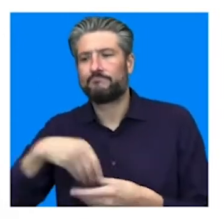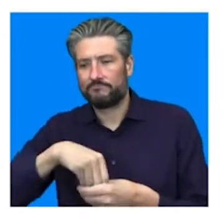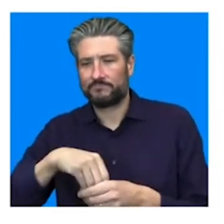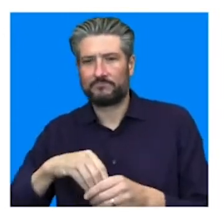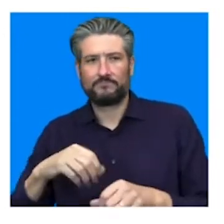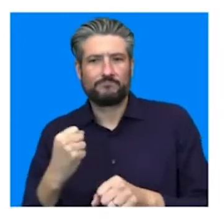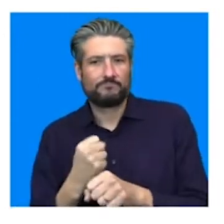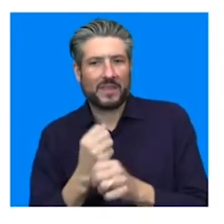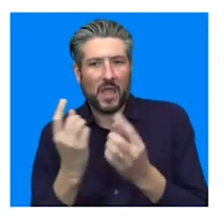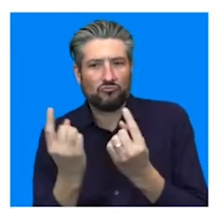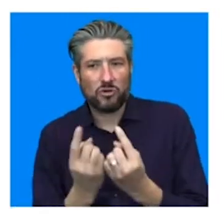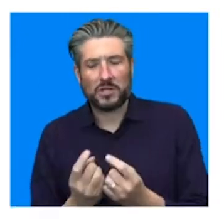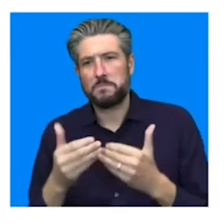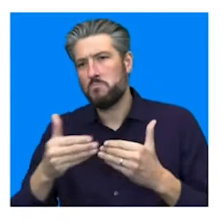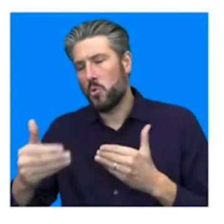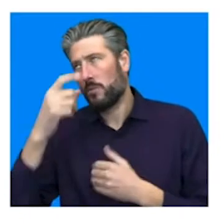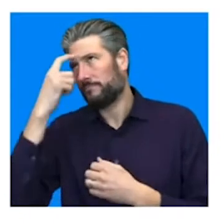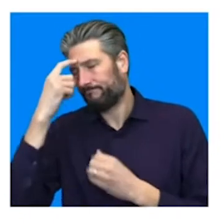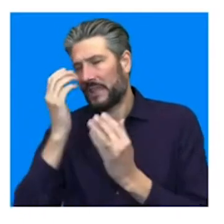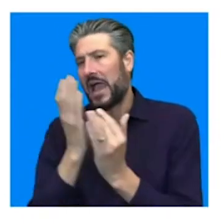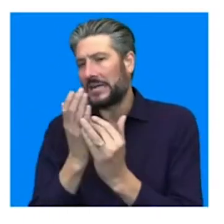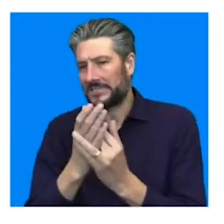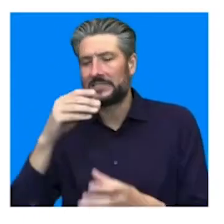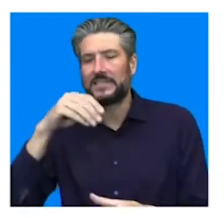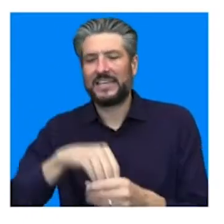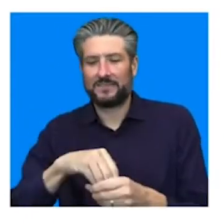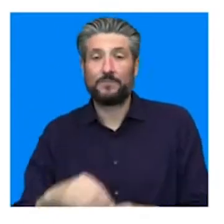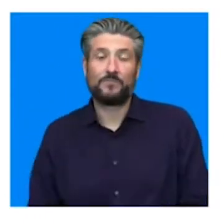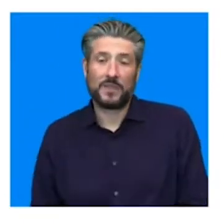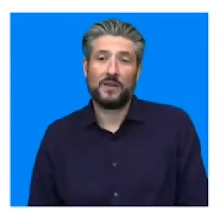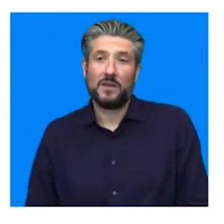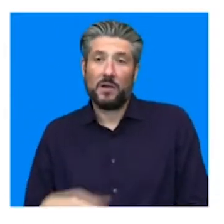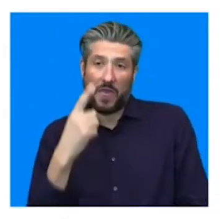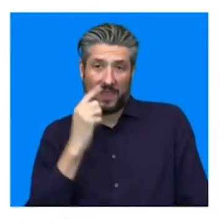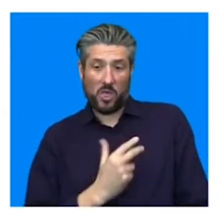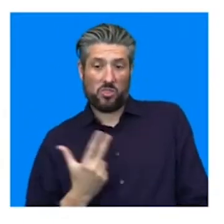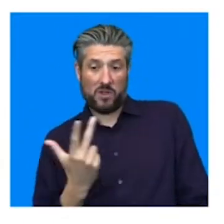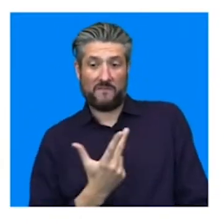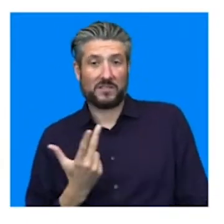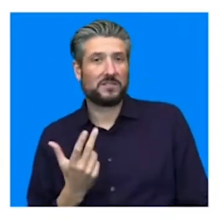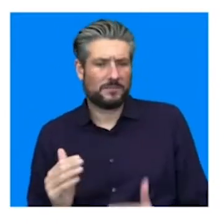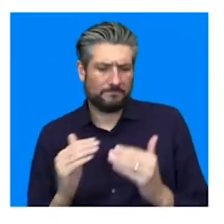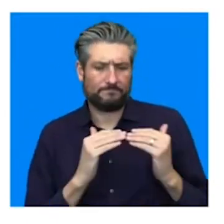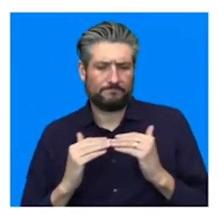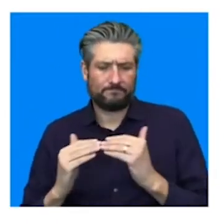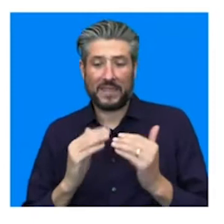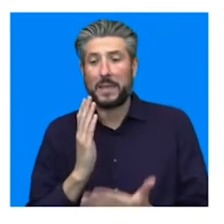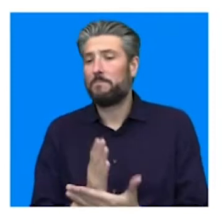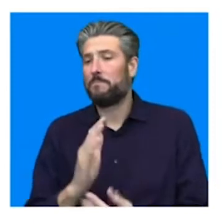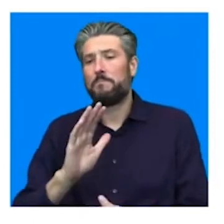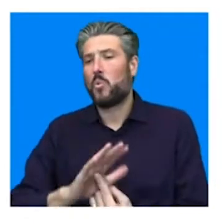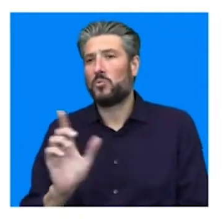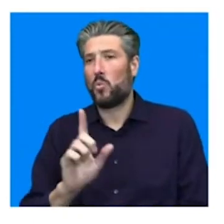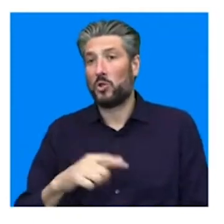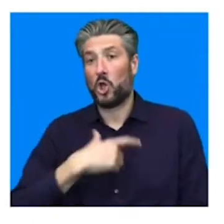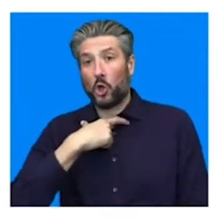that's something we have in common between our sort of three businesses, is the fact that actually humans are very much at the heart, and technology is sort of a supporting role. I